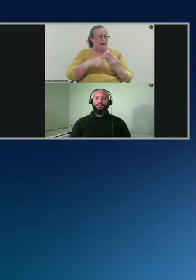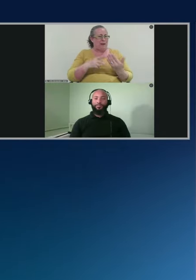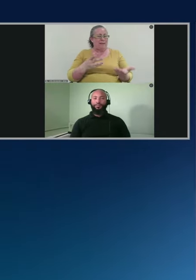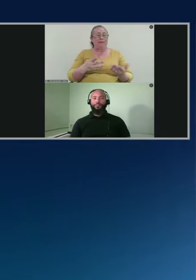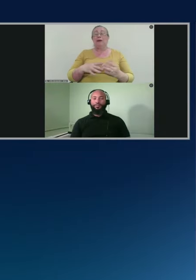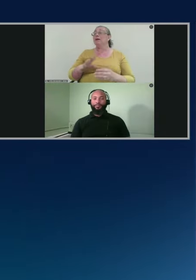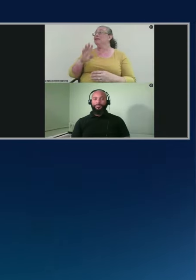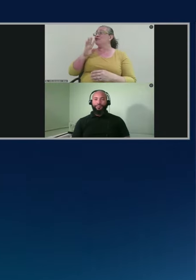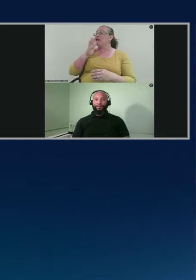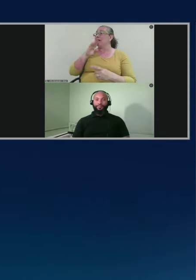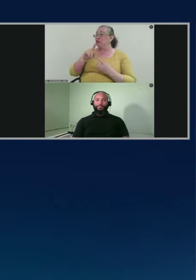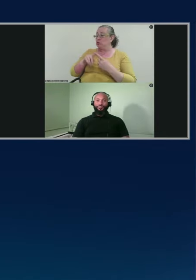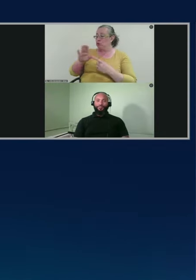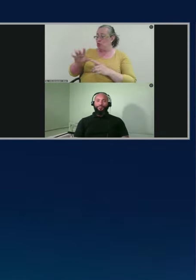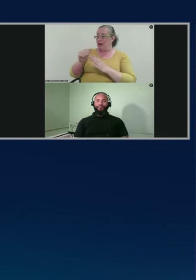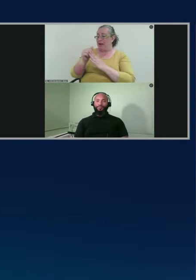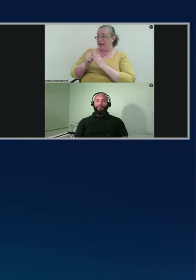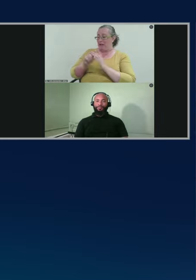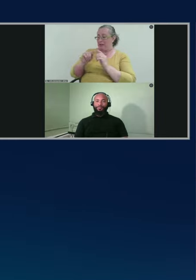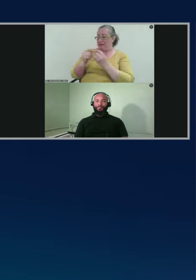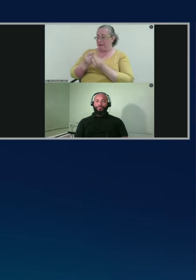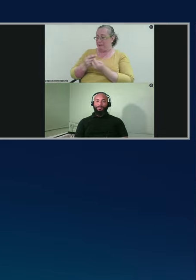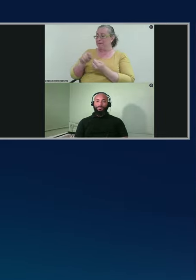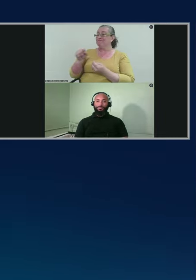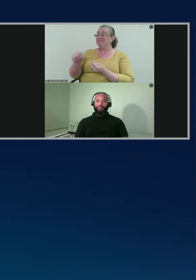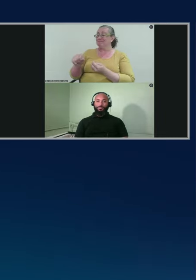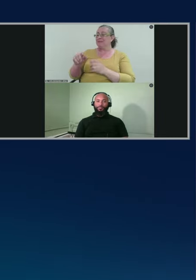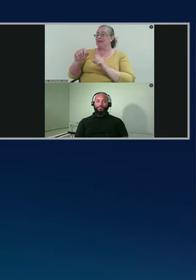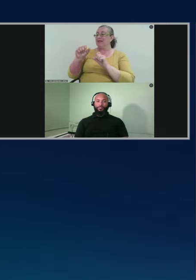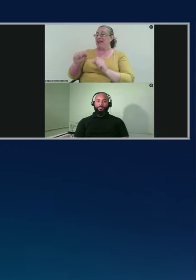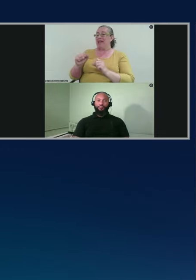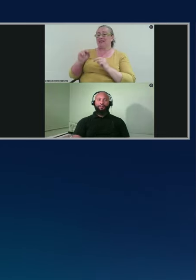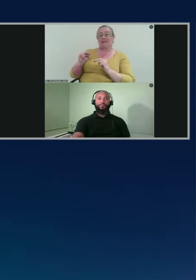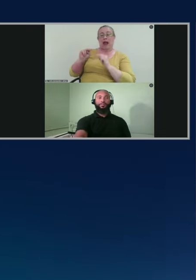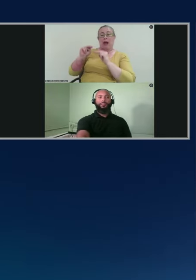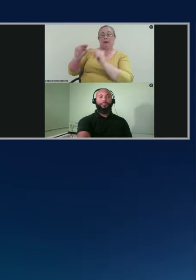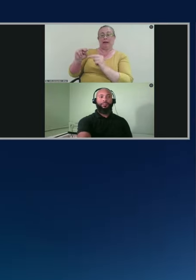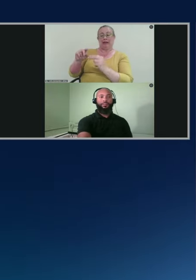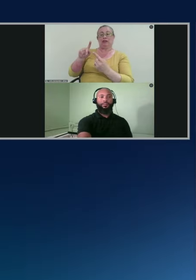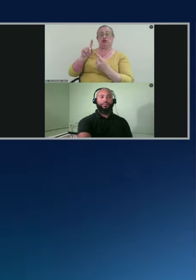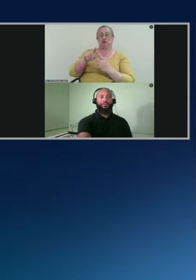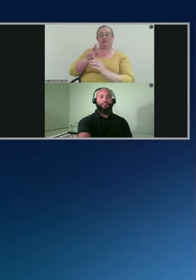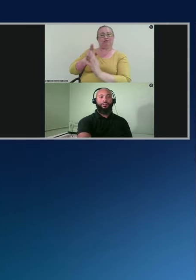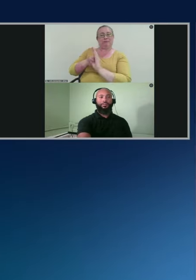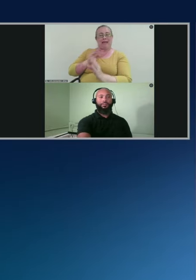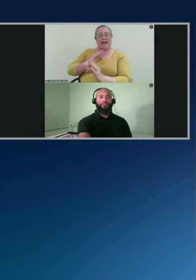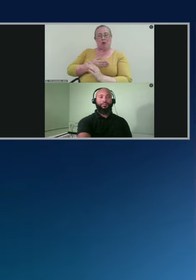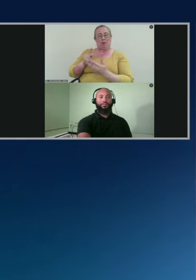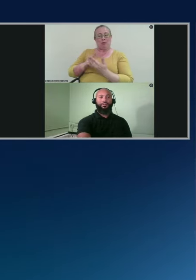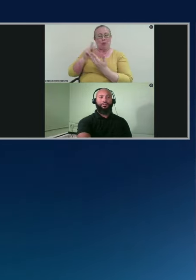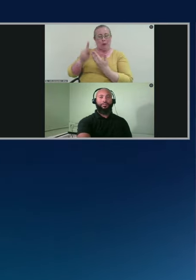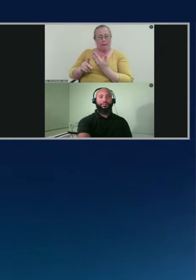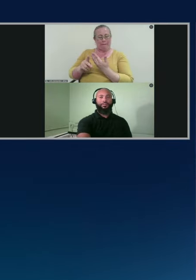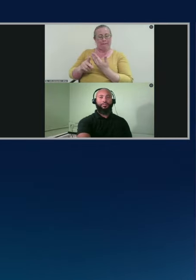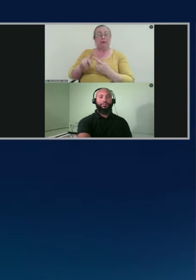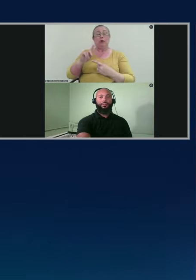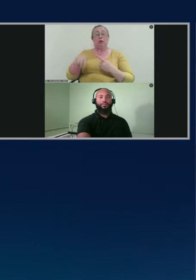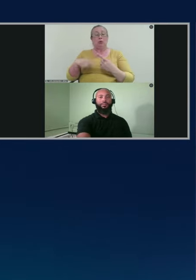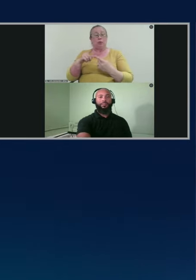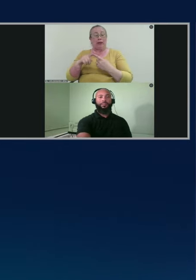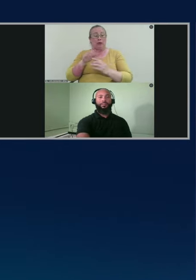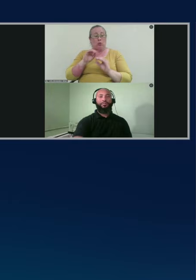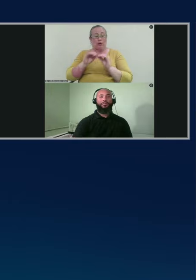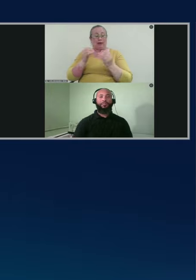your account team, they can be nominated into our program. Okay. And so once an organization